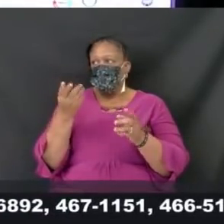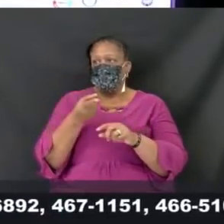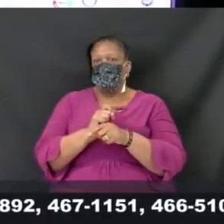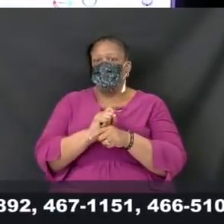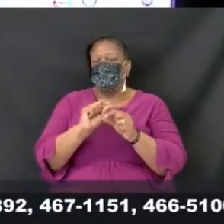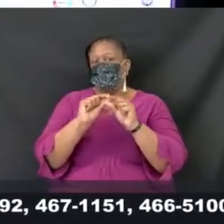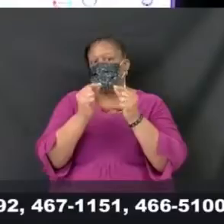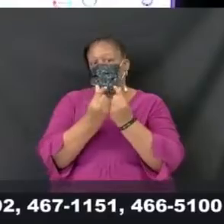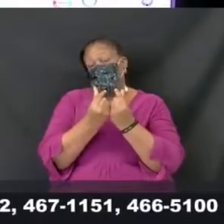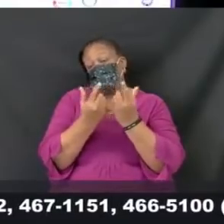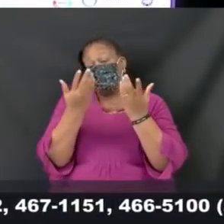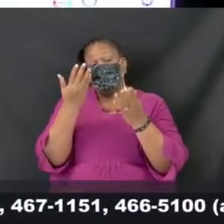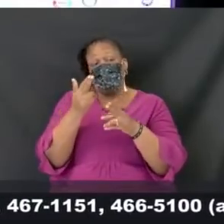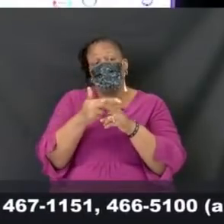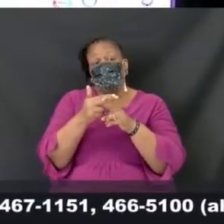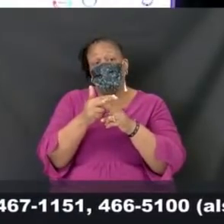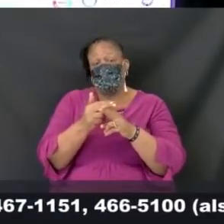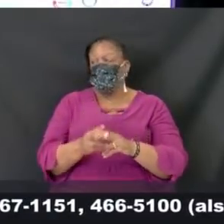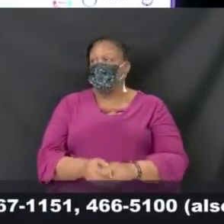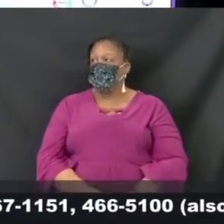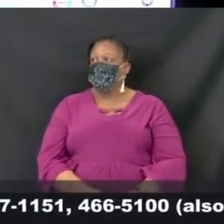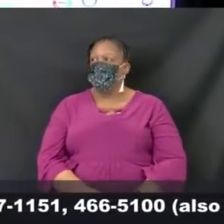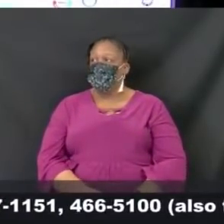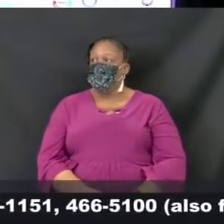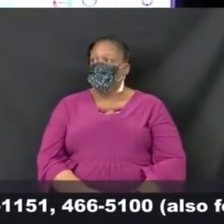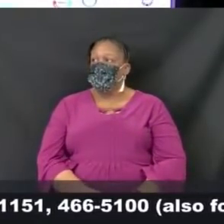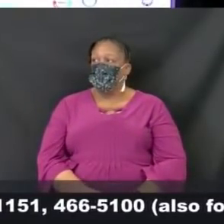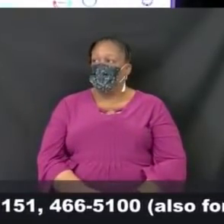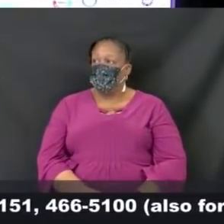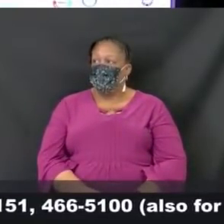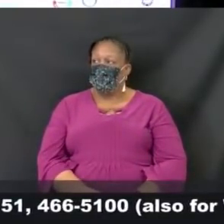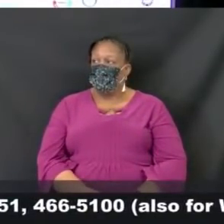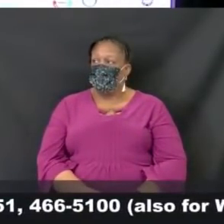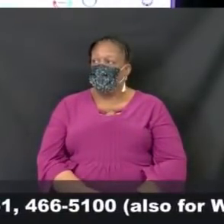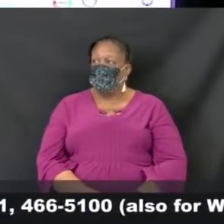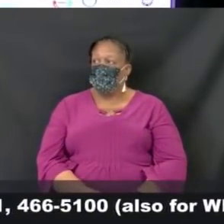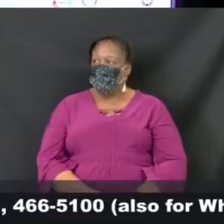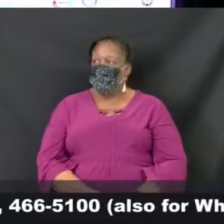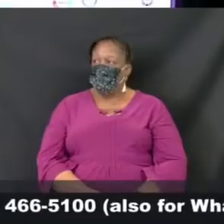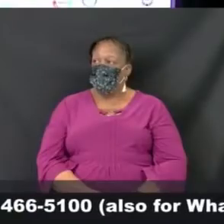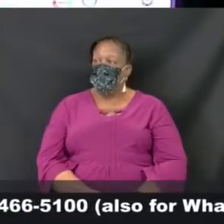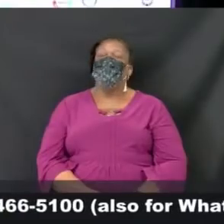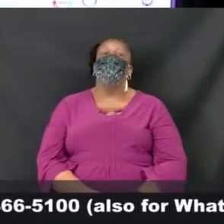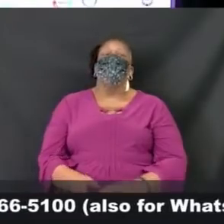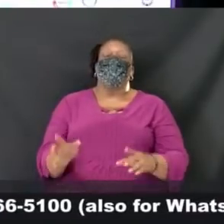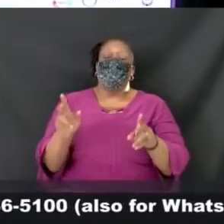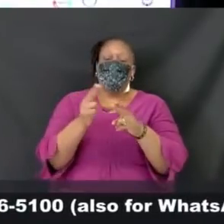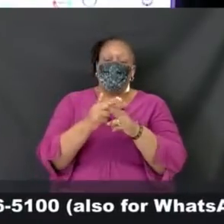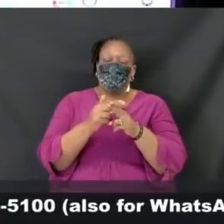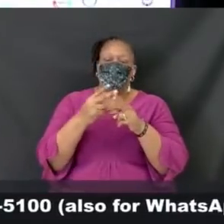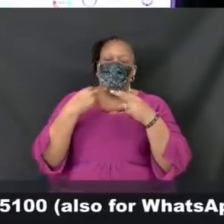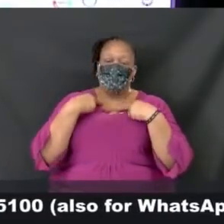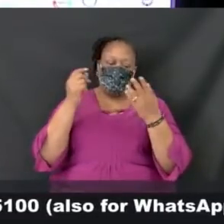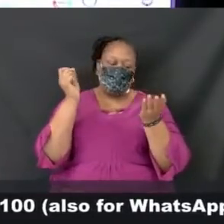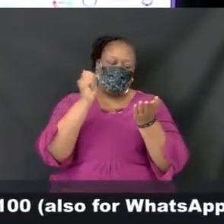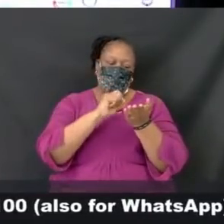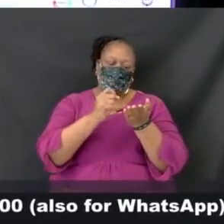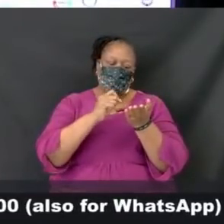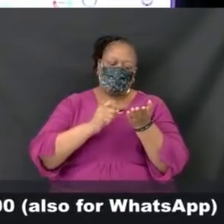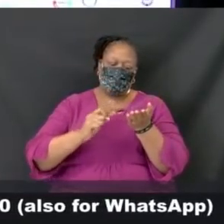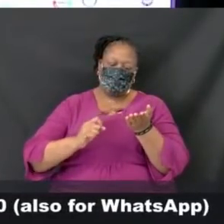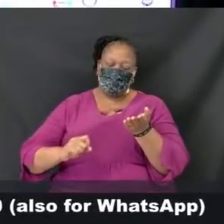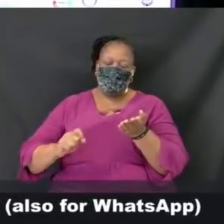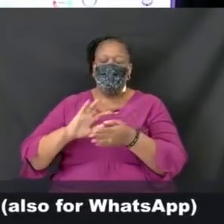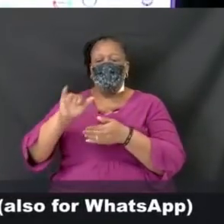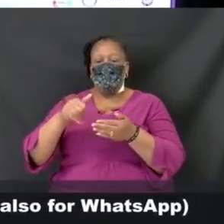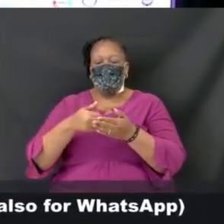of some of the guidance we have given them, so that we can have this document and then further process